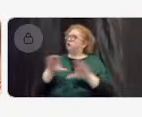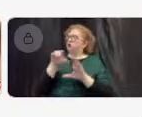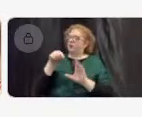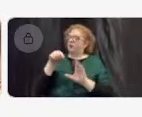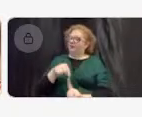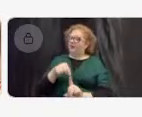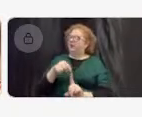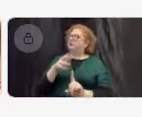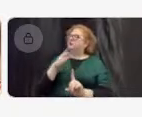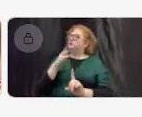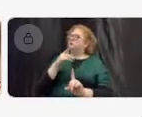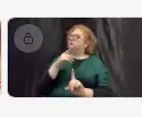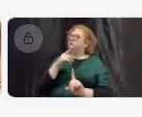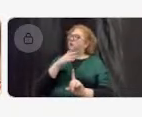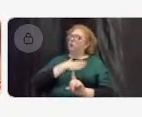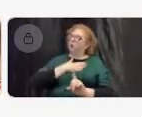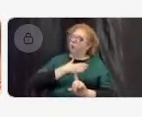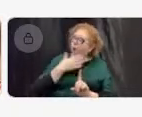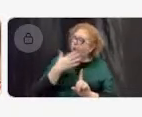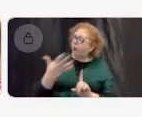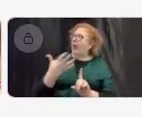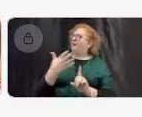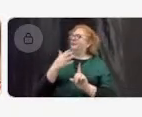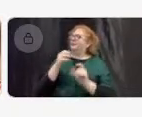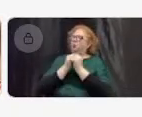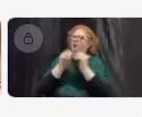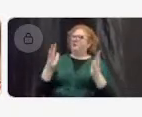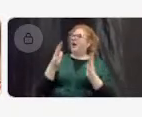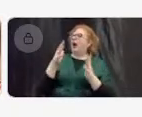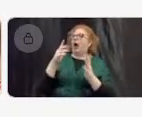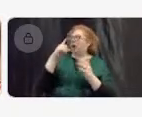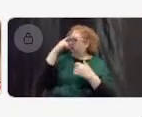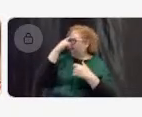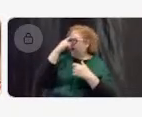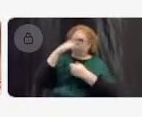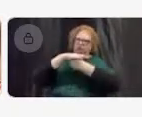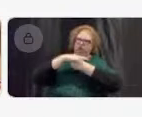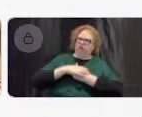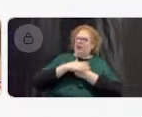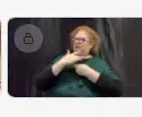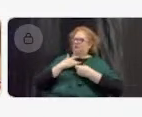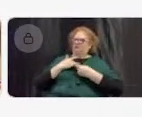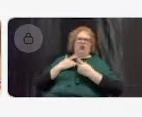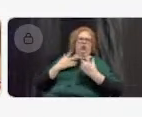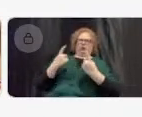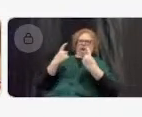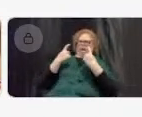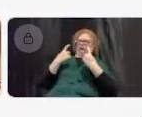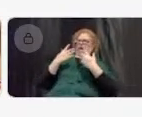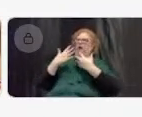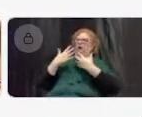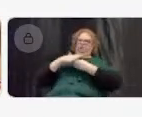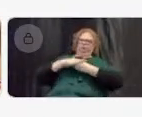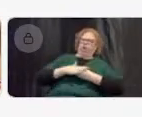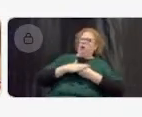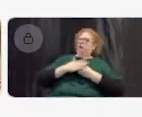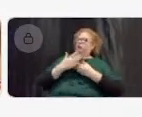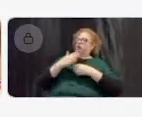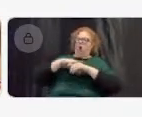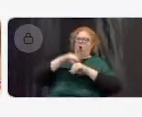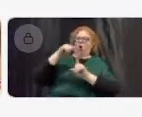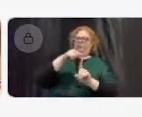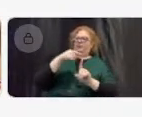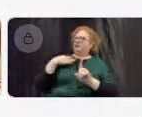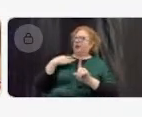mental distress, trying to get the commission. We want to make sure the commission is not exerting pressure on the applicant to